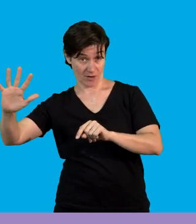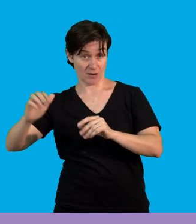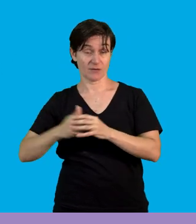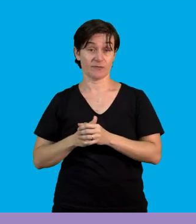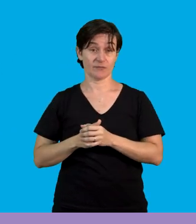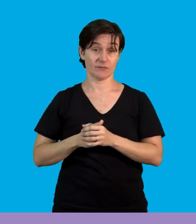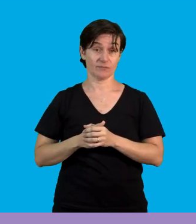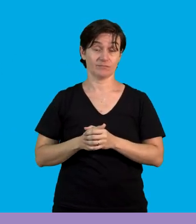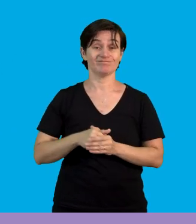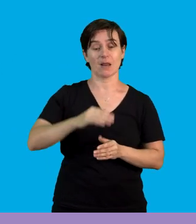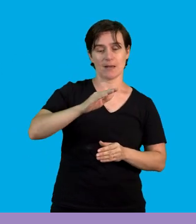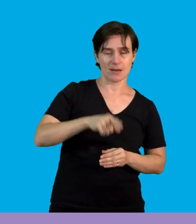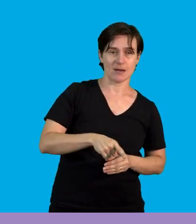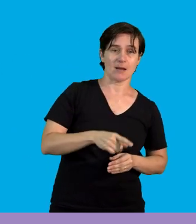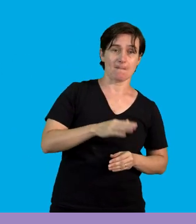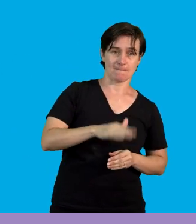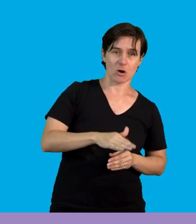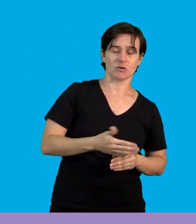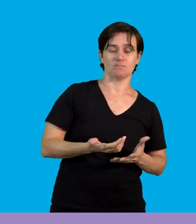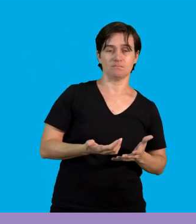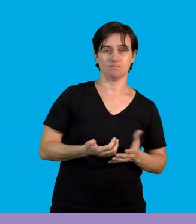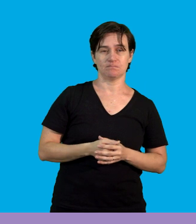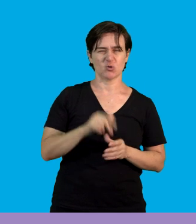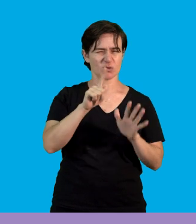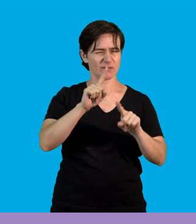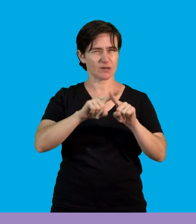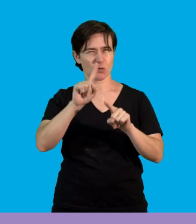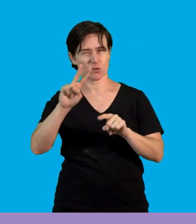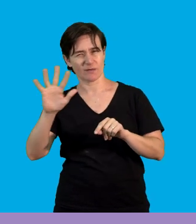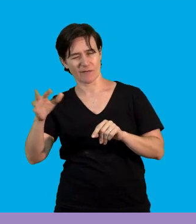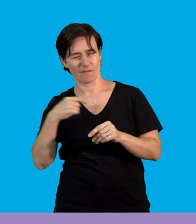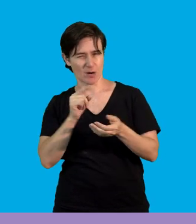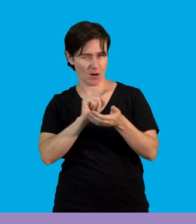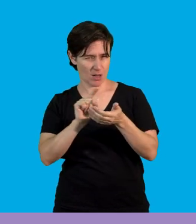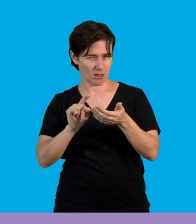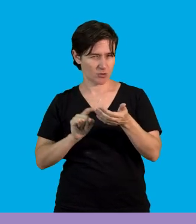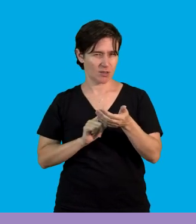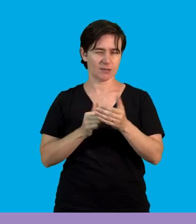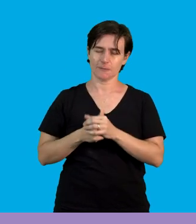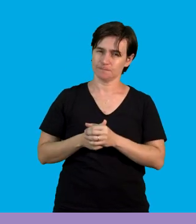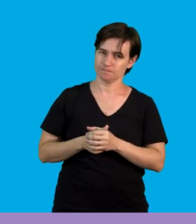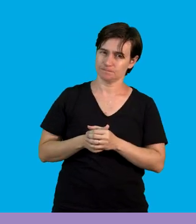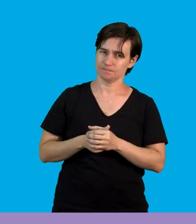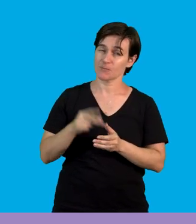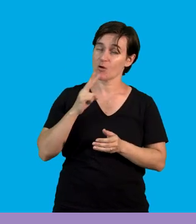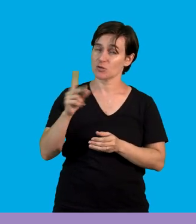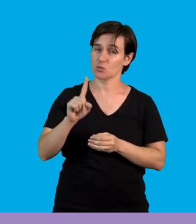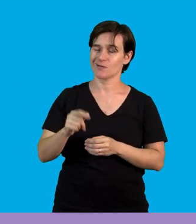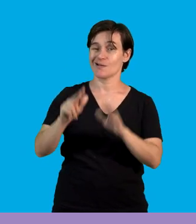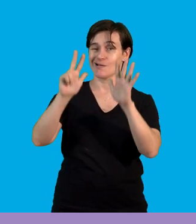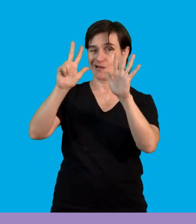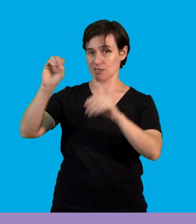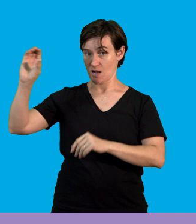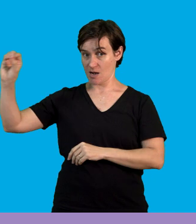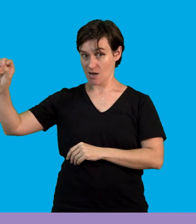by 125. Let's multiply that together. 125 times 7, which